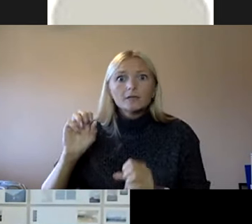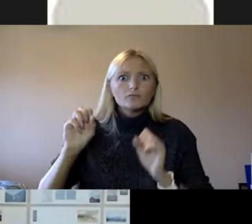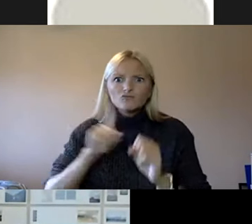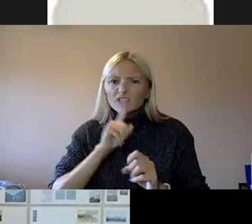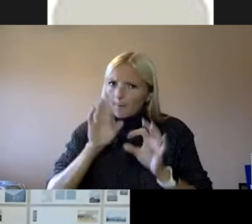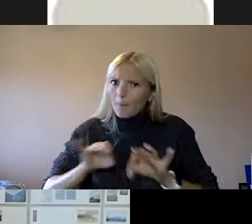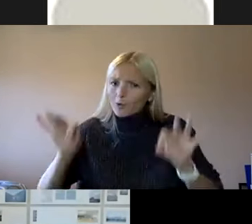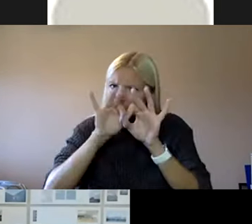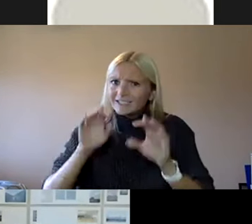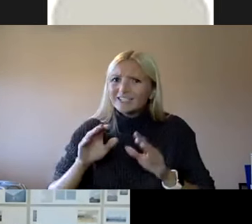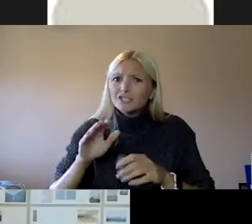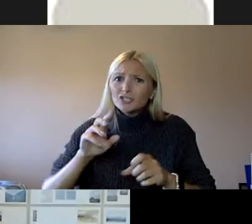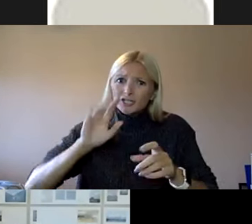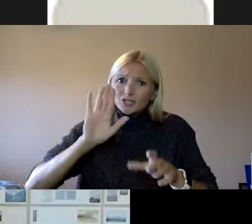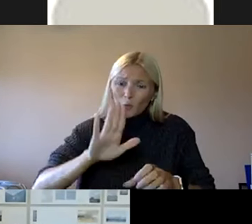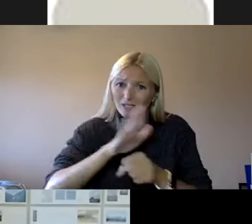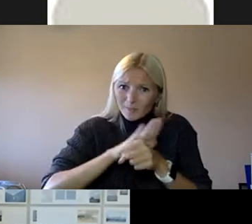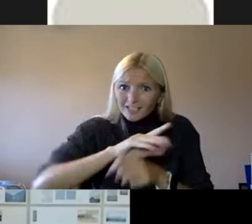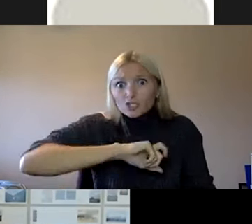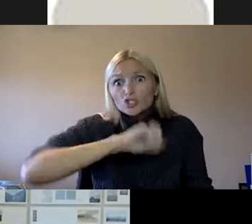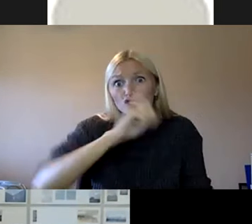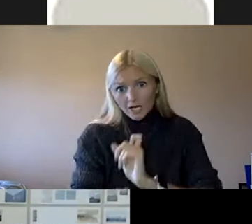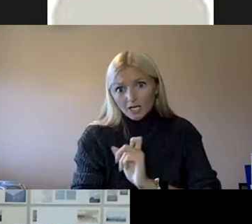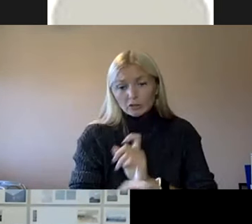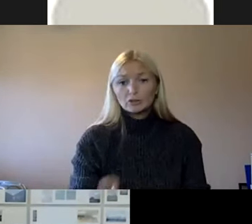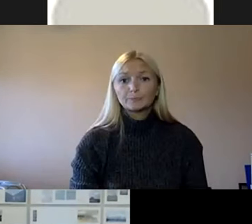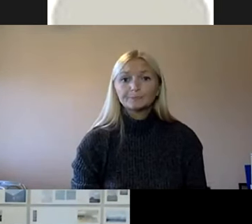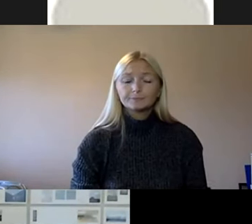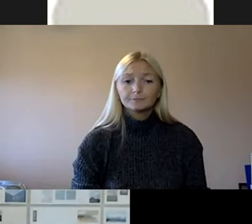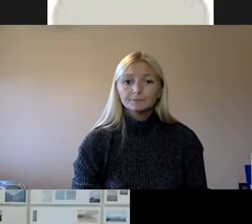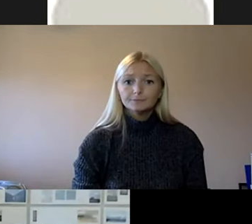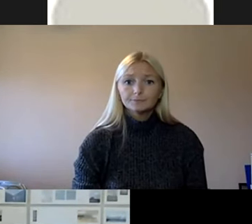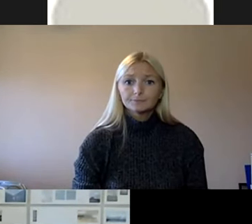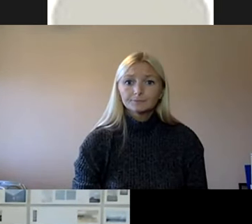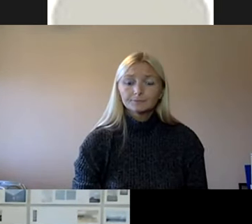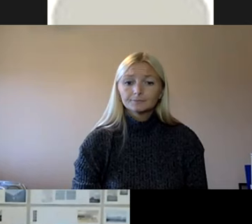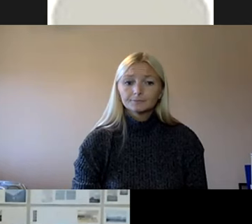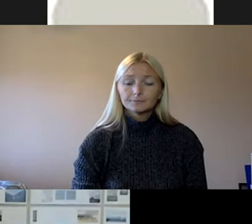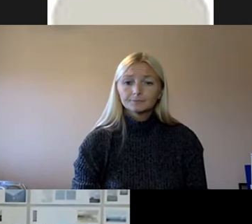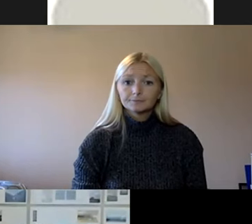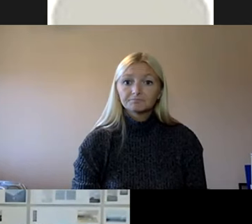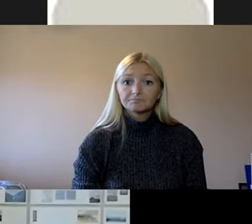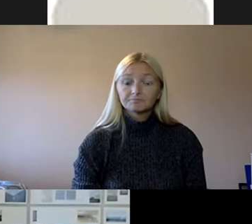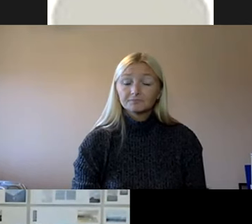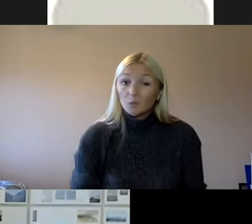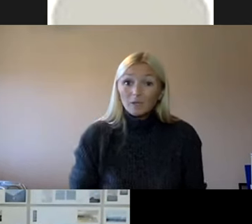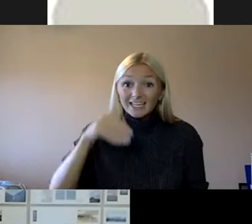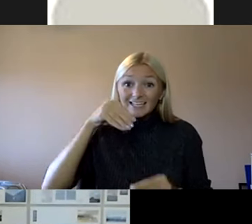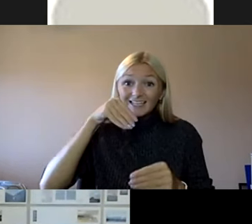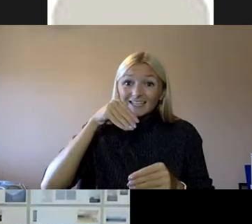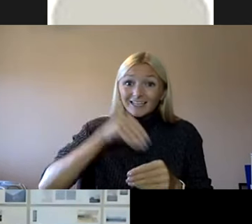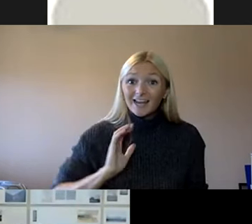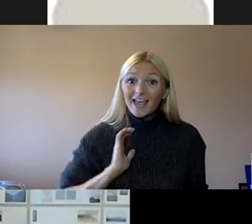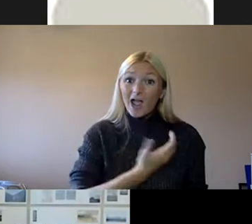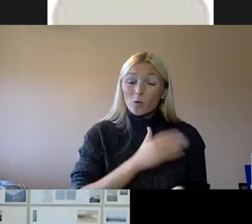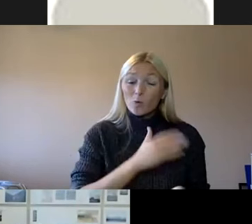change the space you're in. So that's why in our schools, we